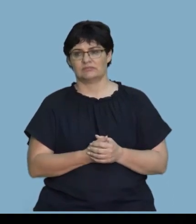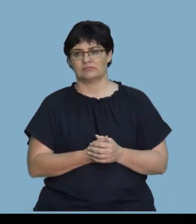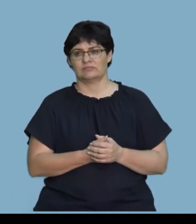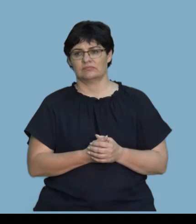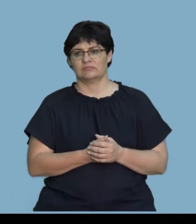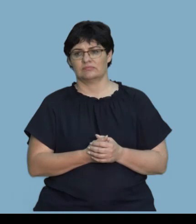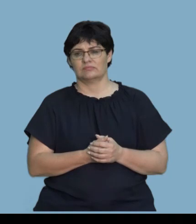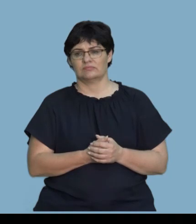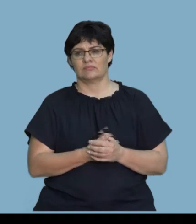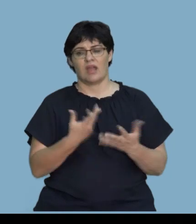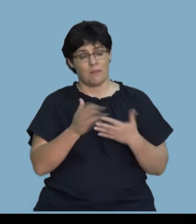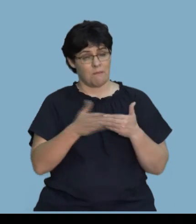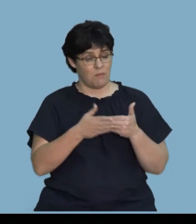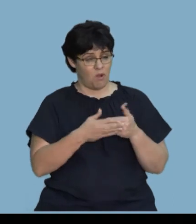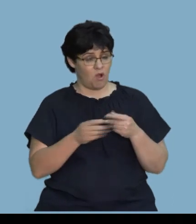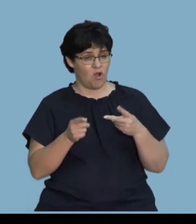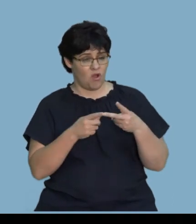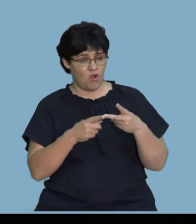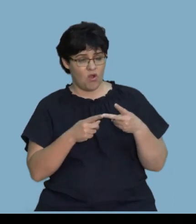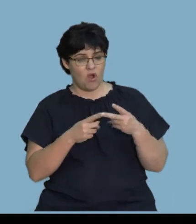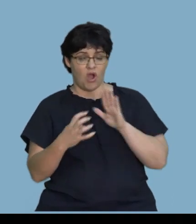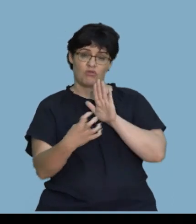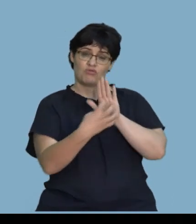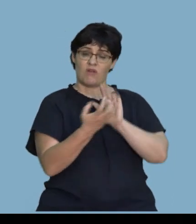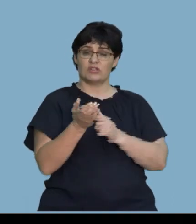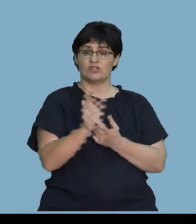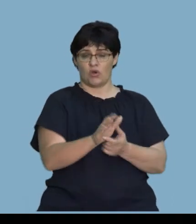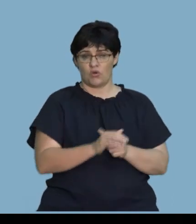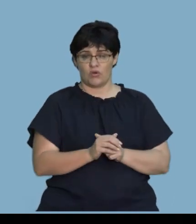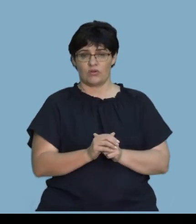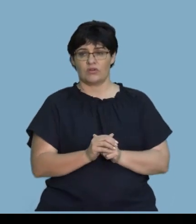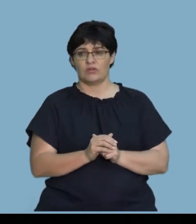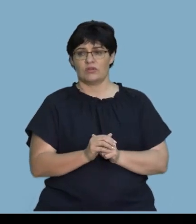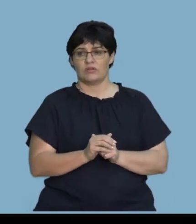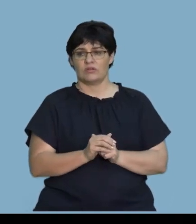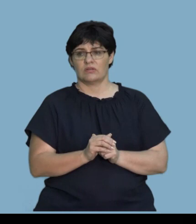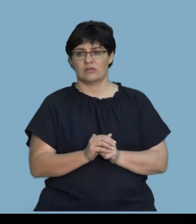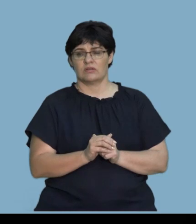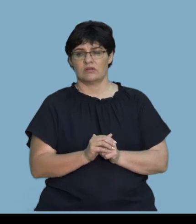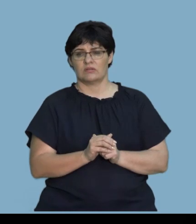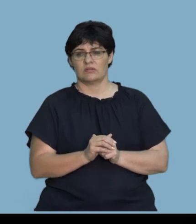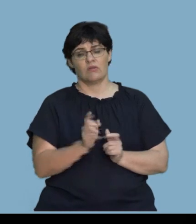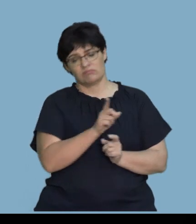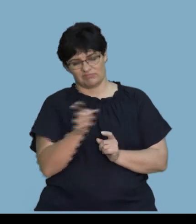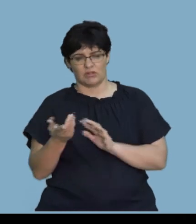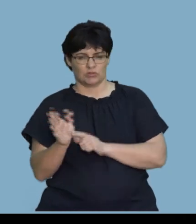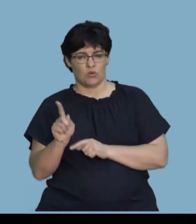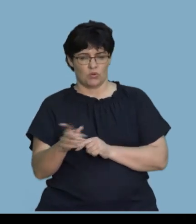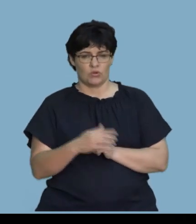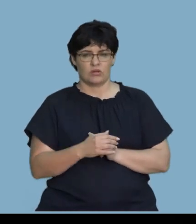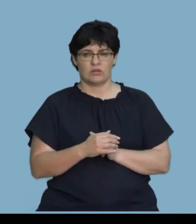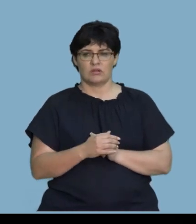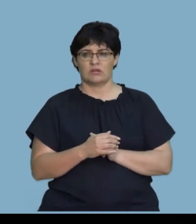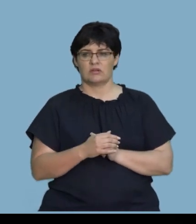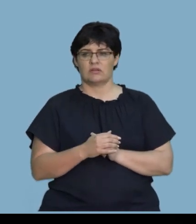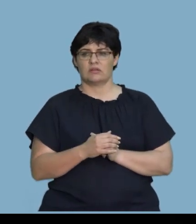have another one. The graph shows on the next slide, we'll go to that